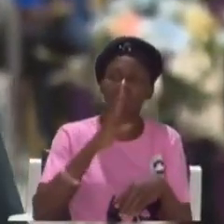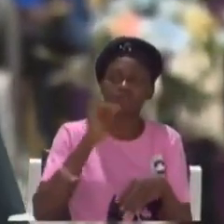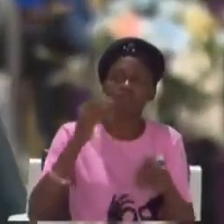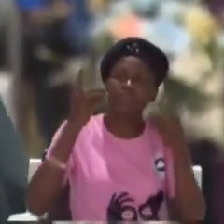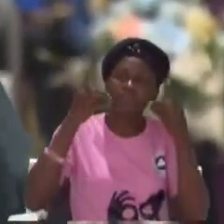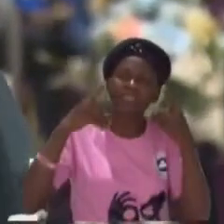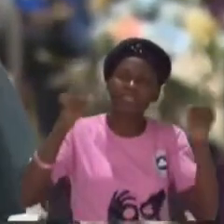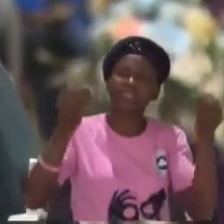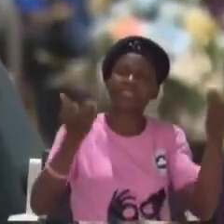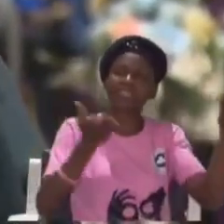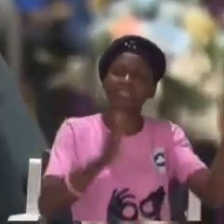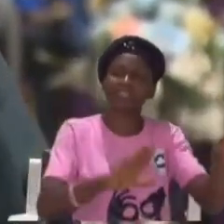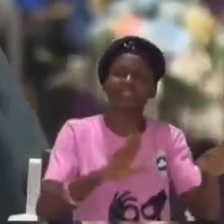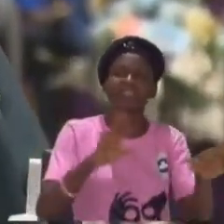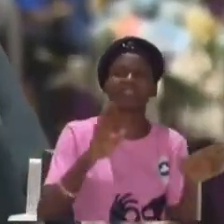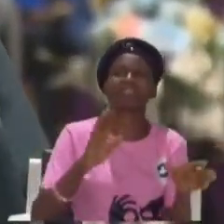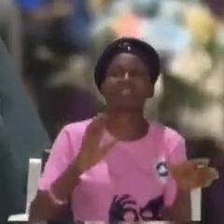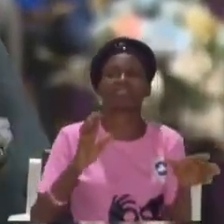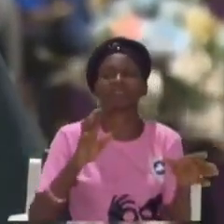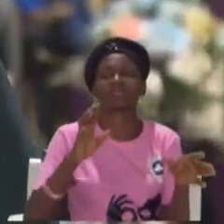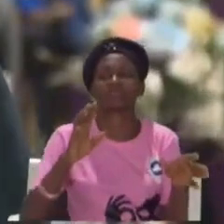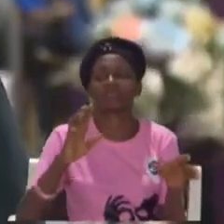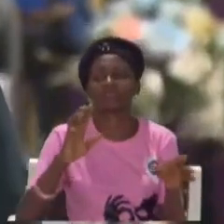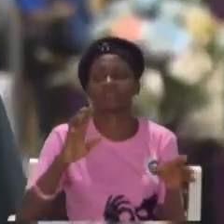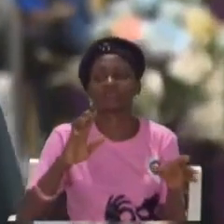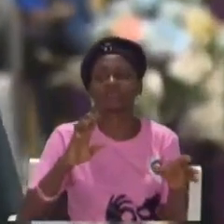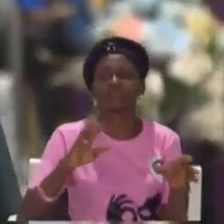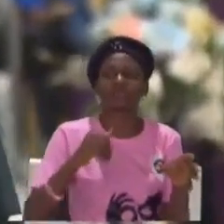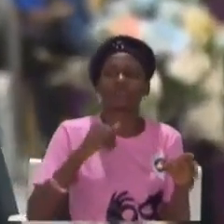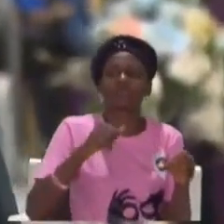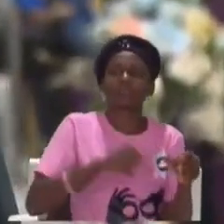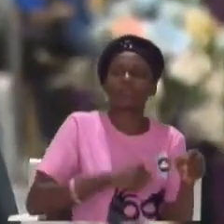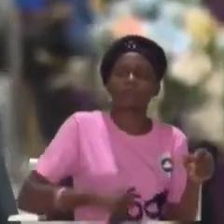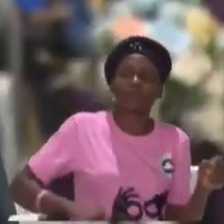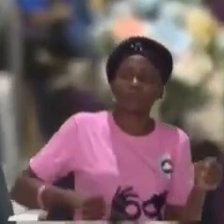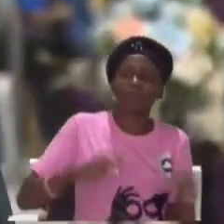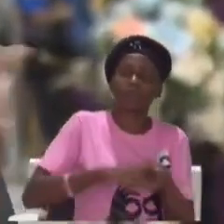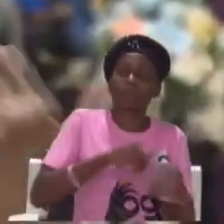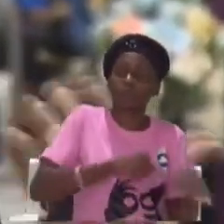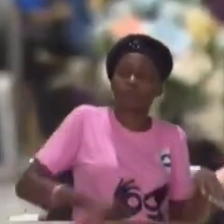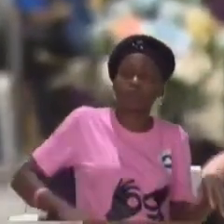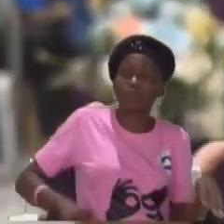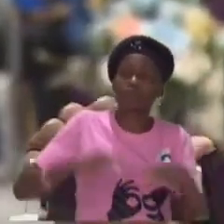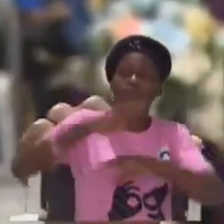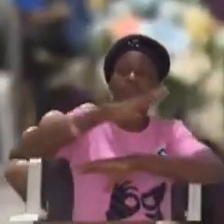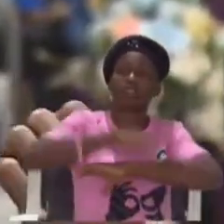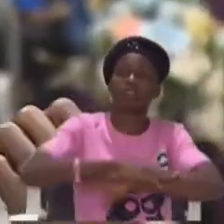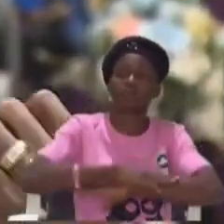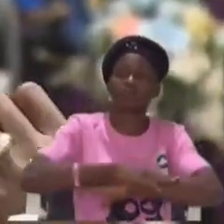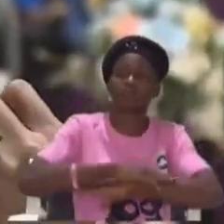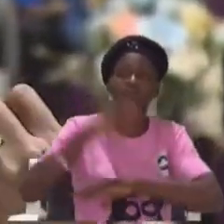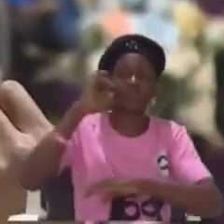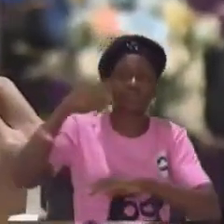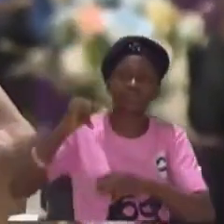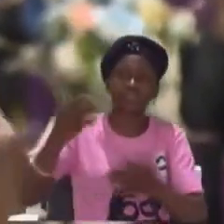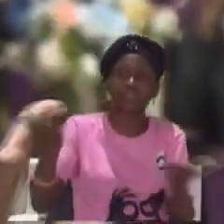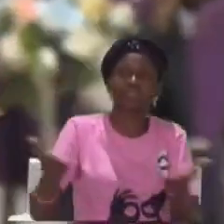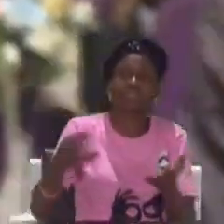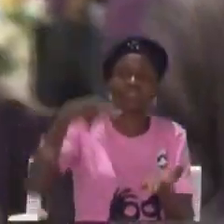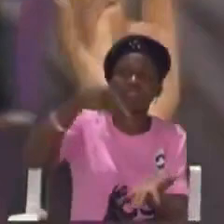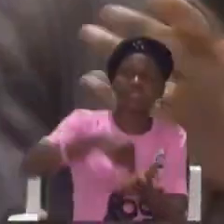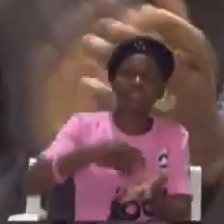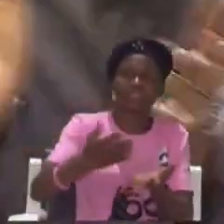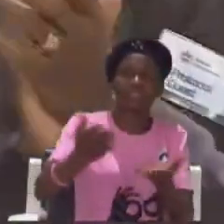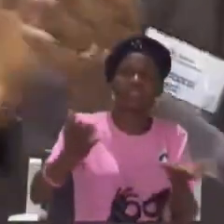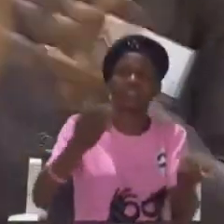declared dead on the operating table, he is still standing here before us today.